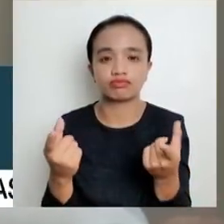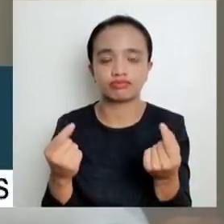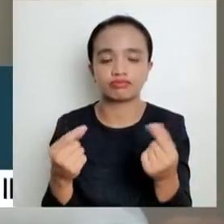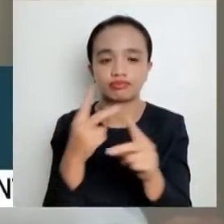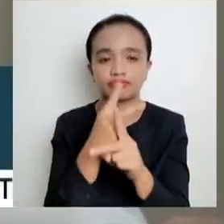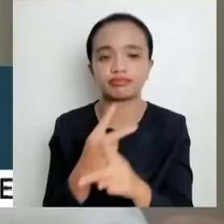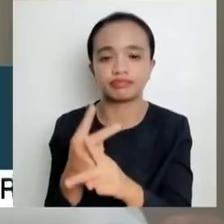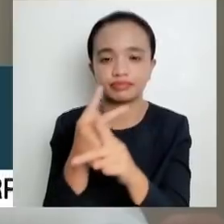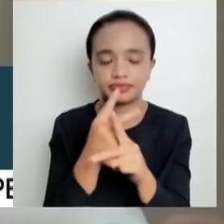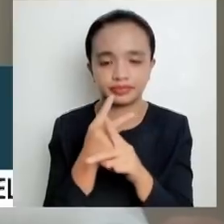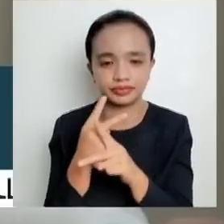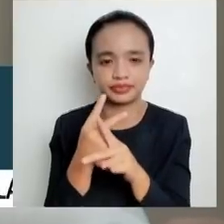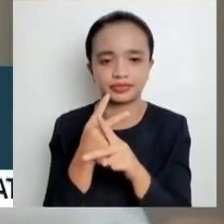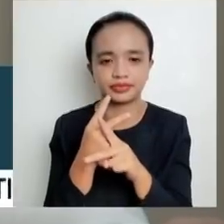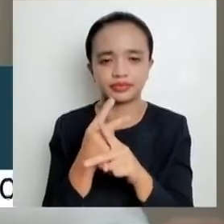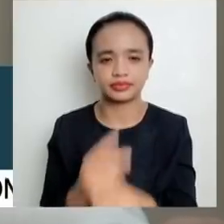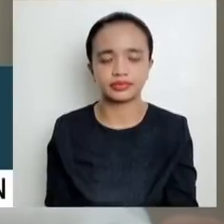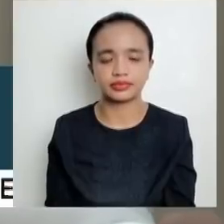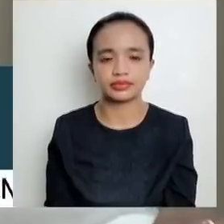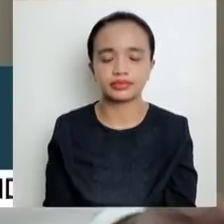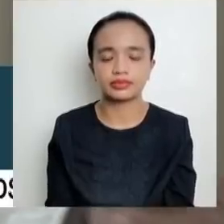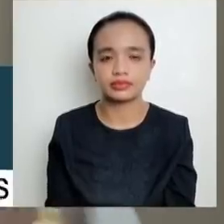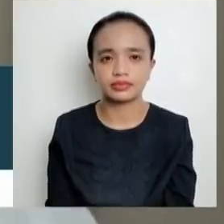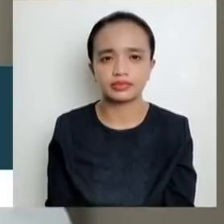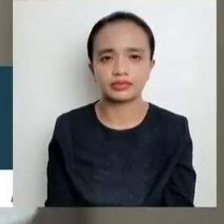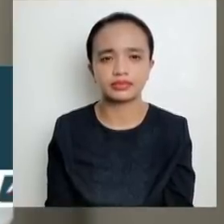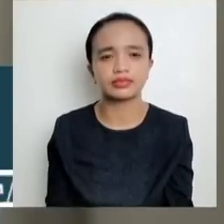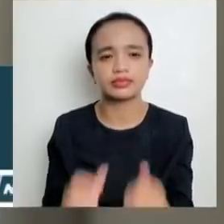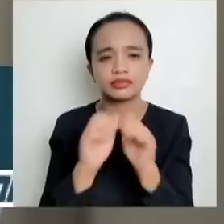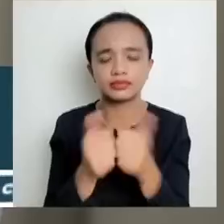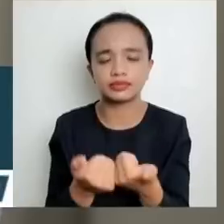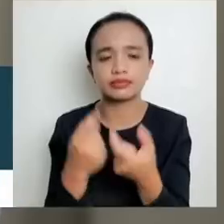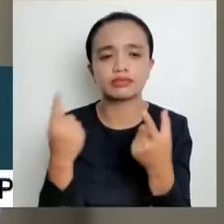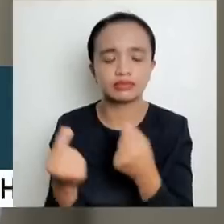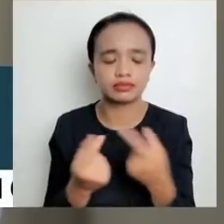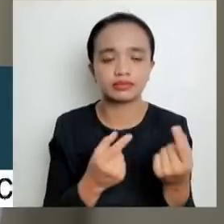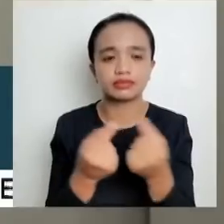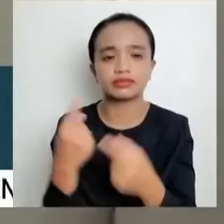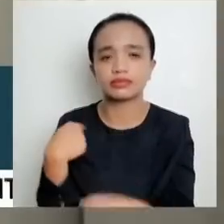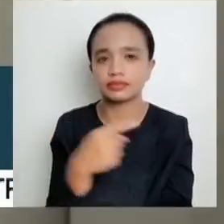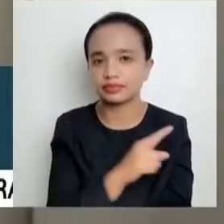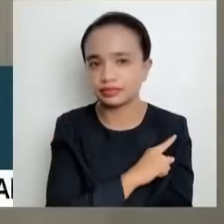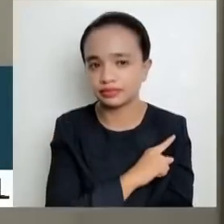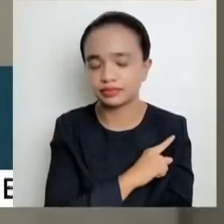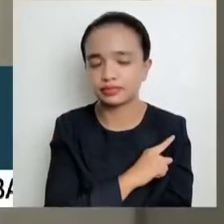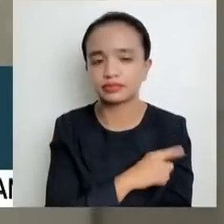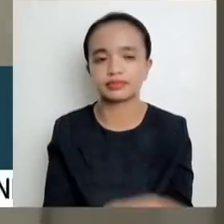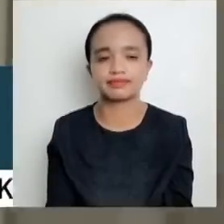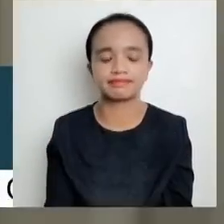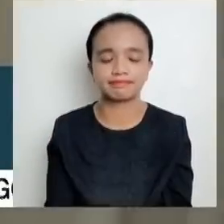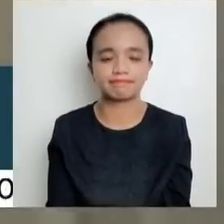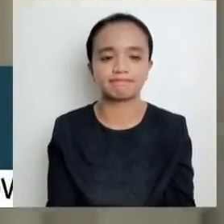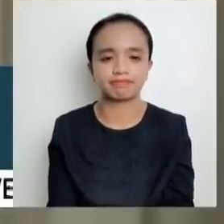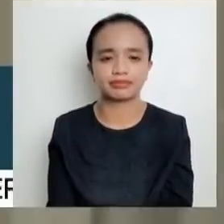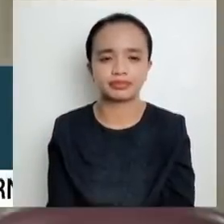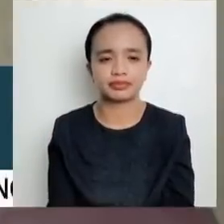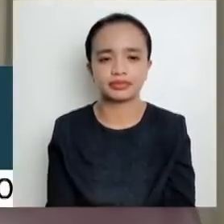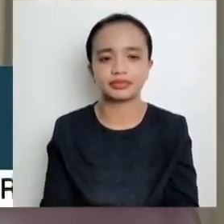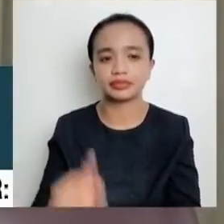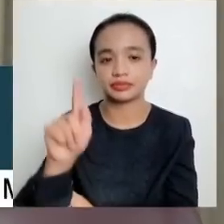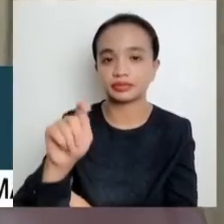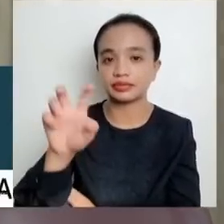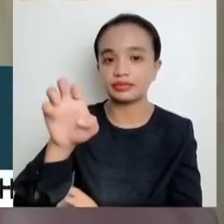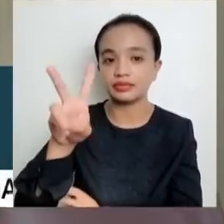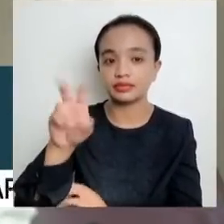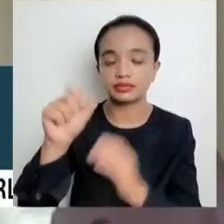proceedings and how are we going to conduct our hearings. Tevez's lawyer was also not allowed to